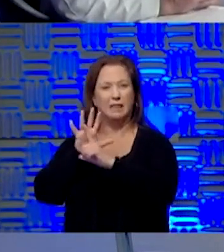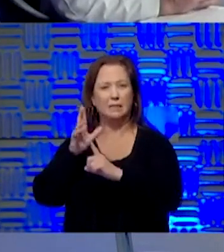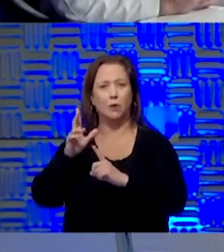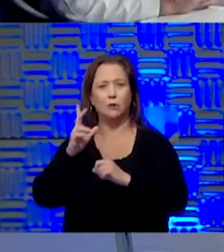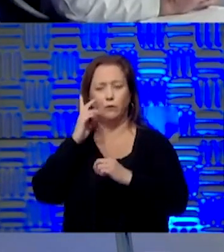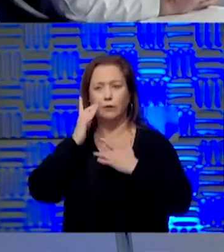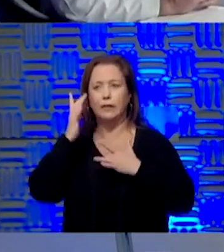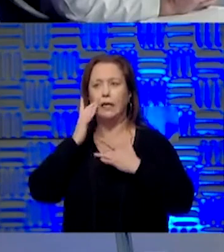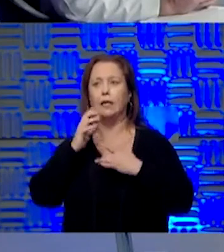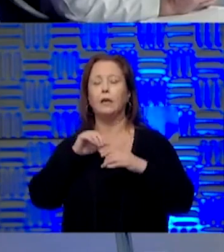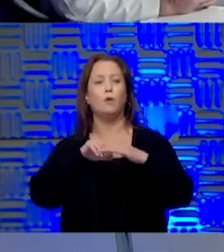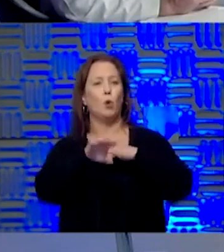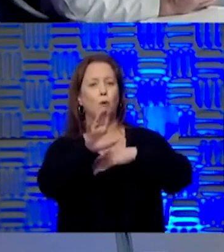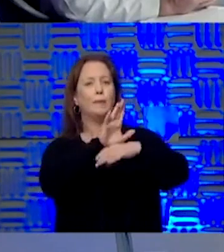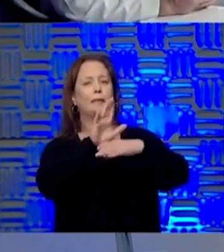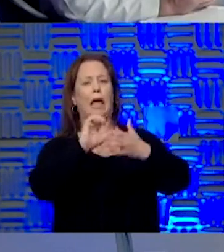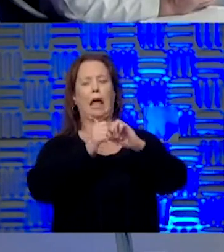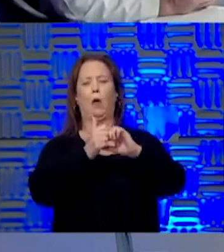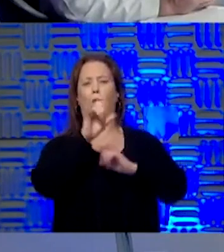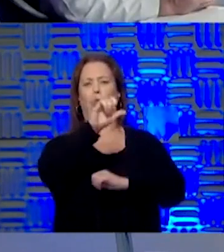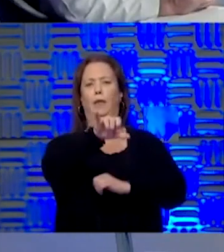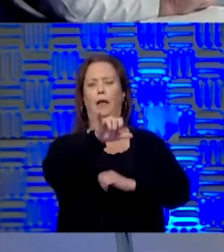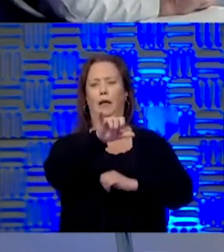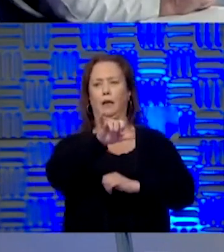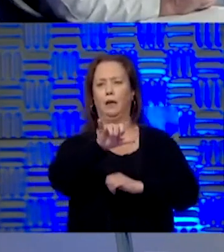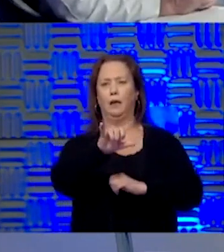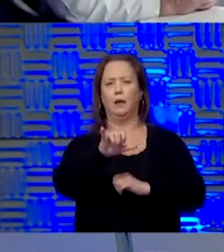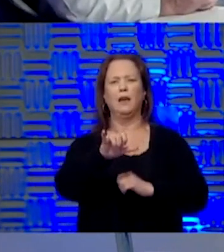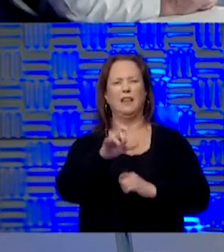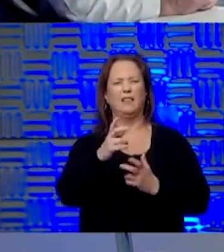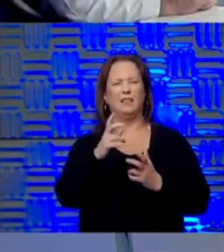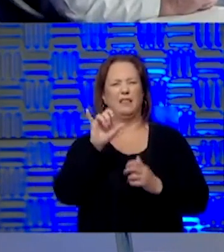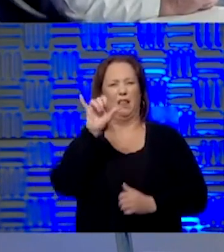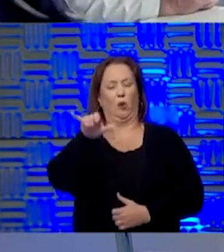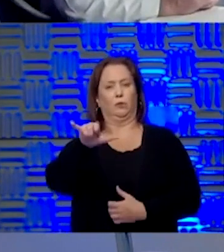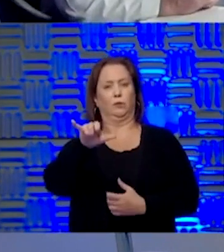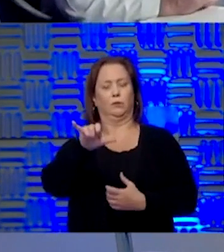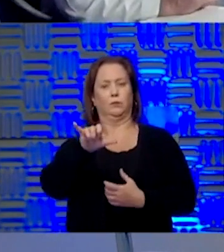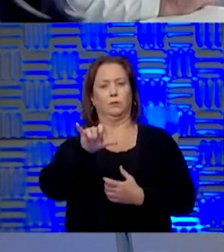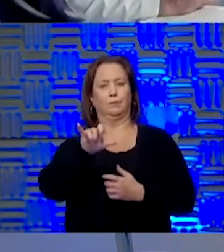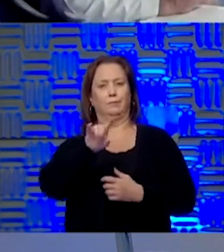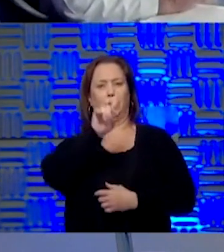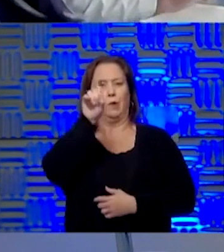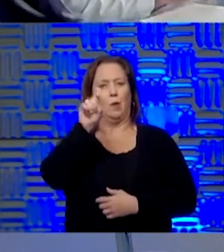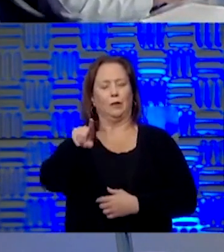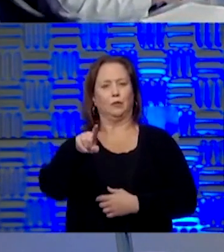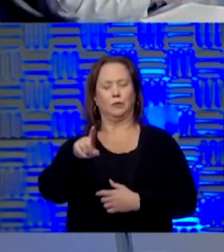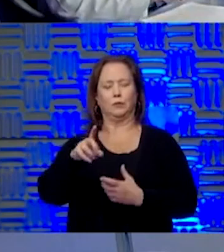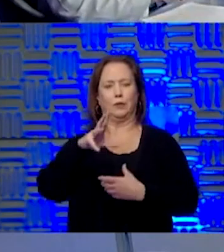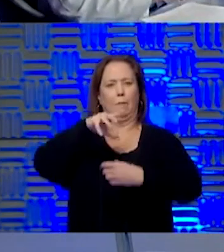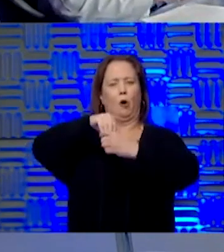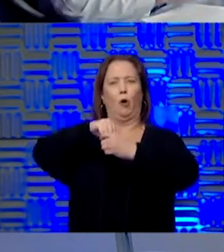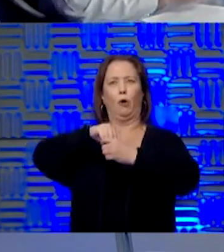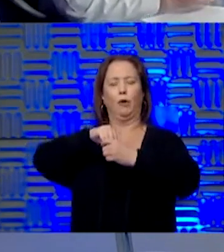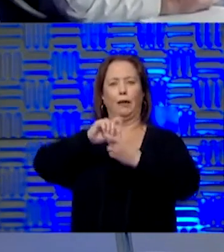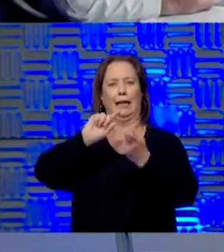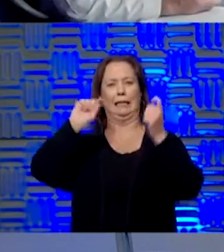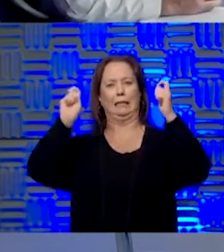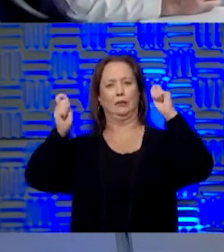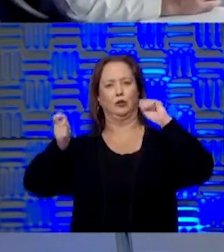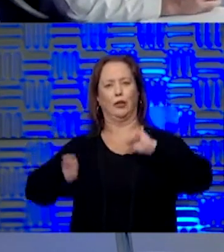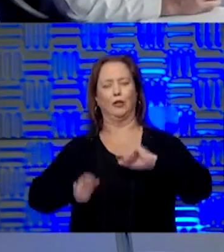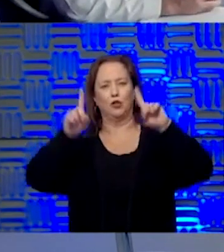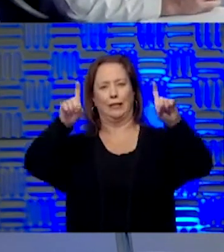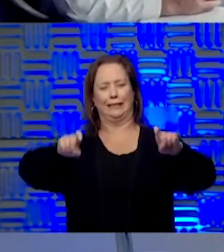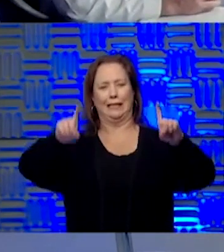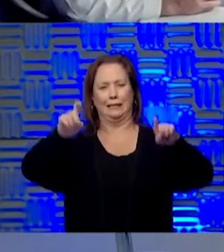not, or if you go to business. Just how that verbal stuff can really is part of the I guess the changing